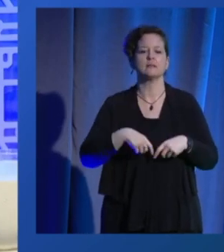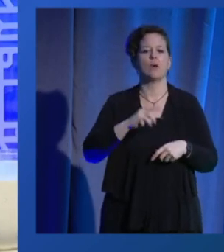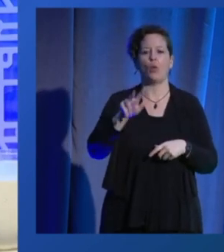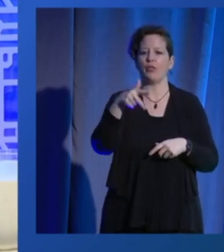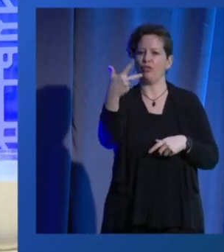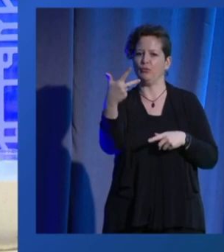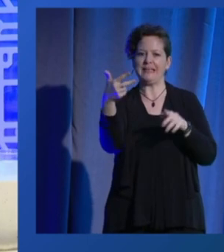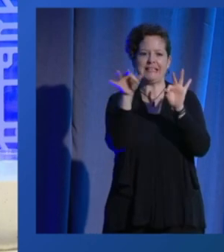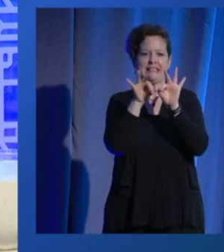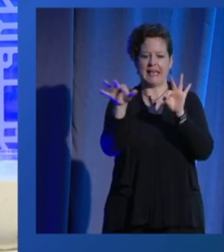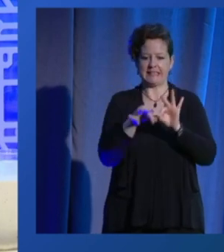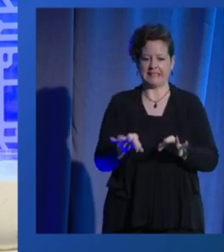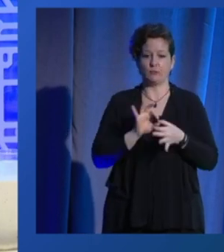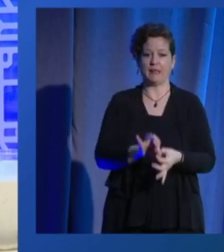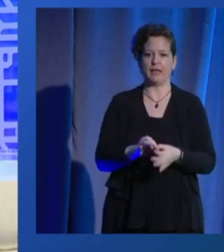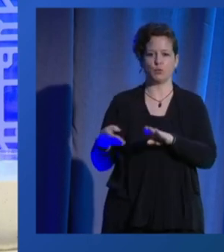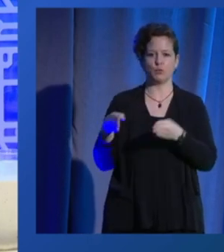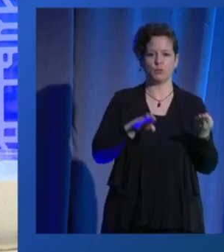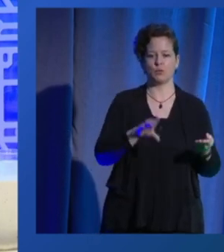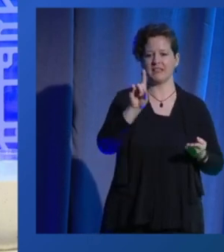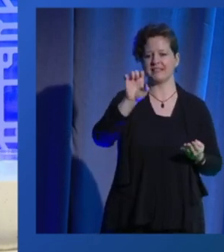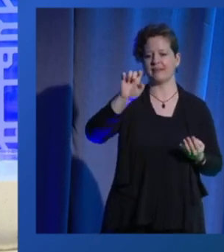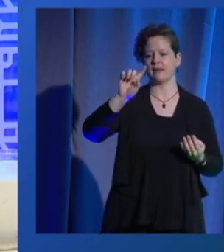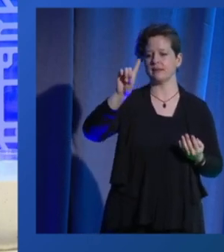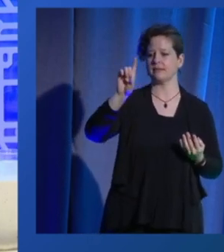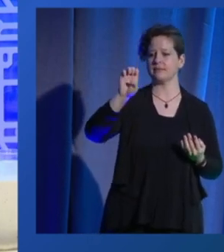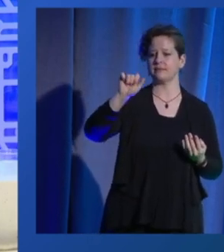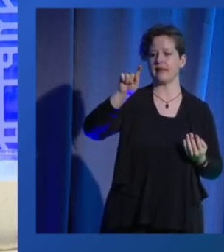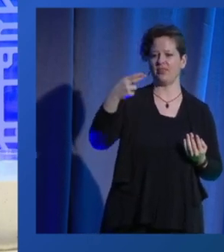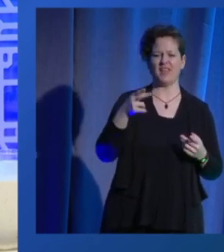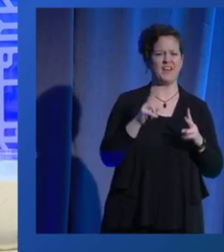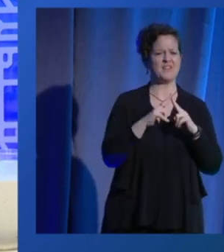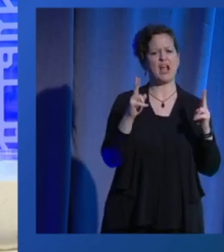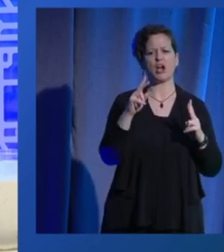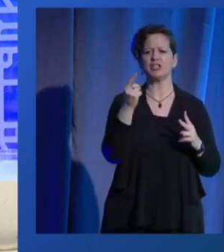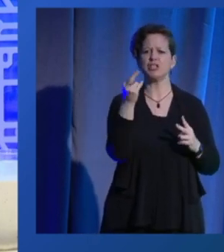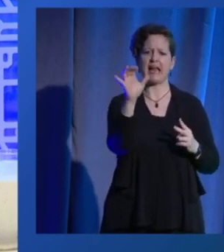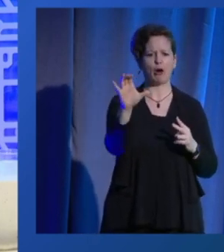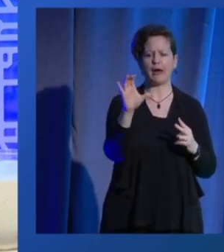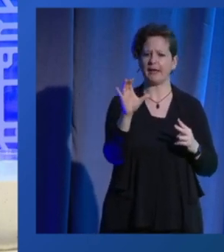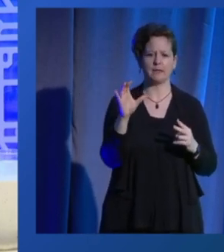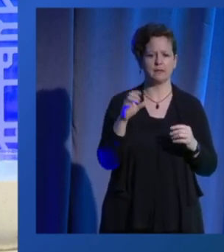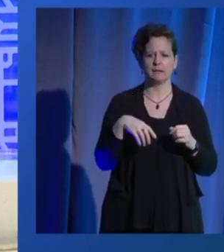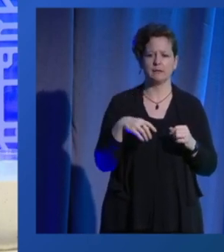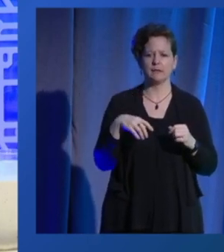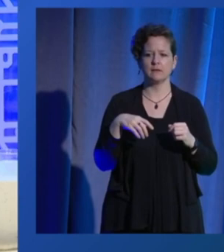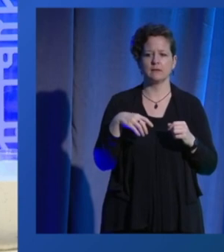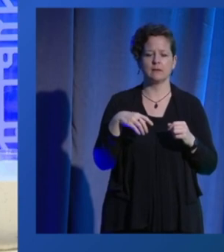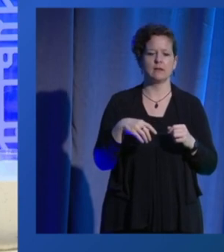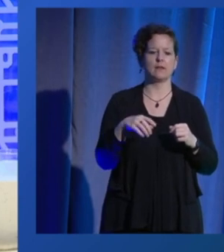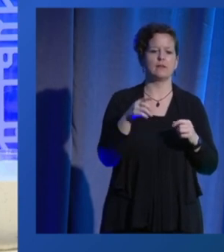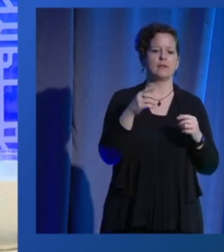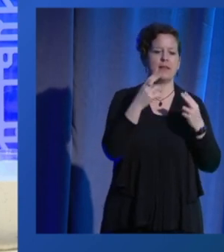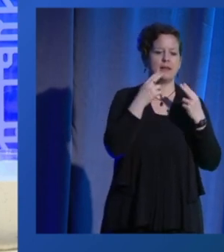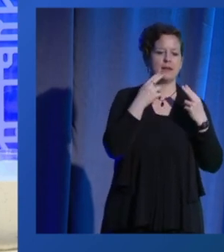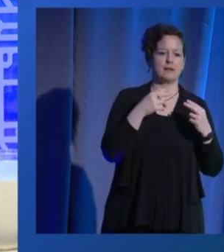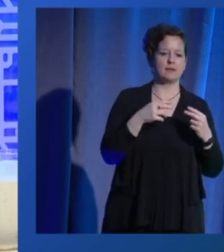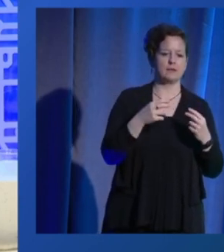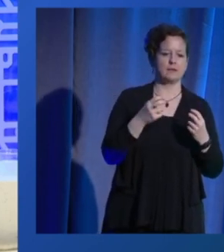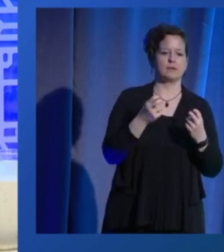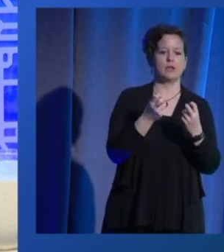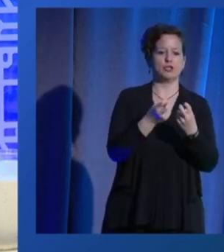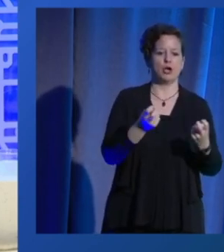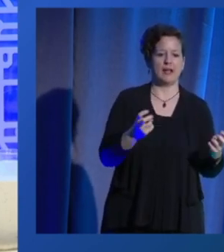sentences related to death and it's a very generic the jury found me innocent or found me guilty so if we're really going to